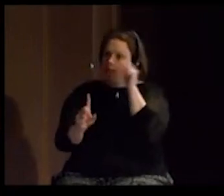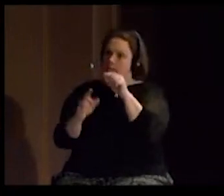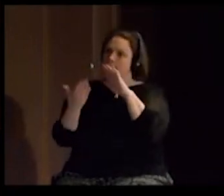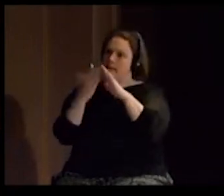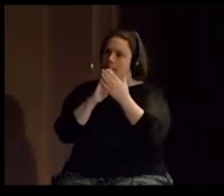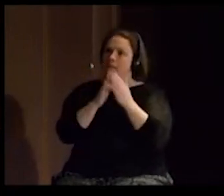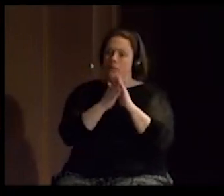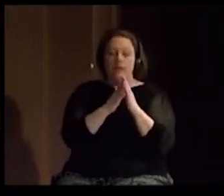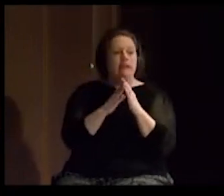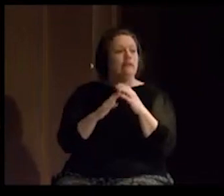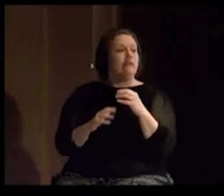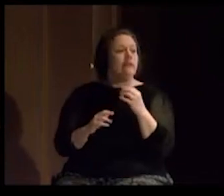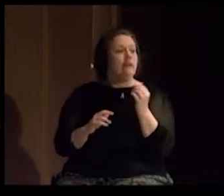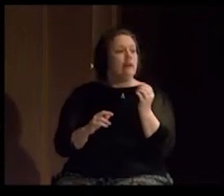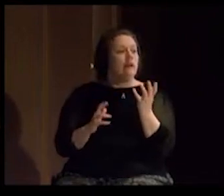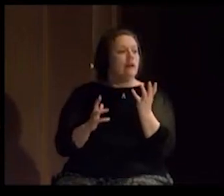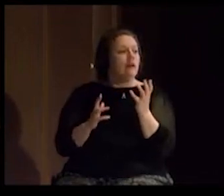and